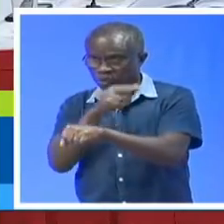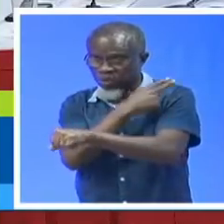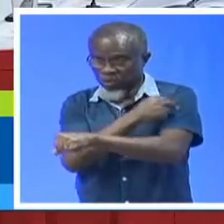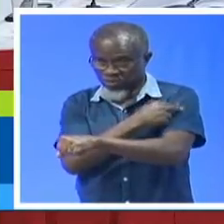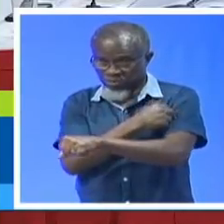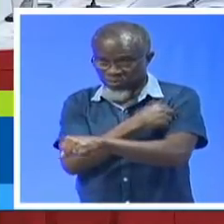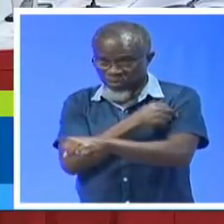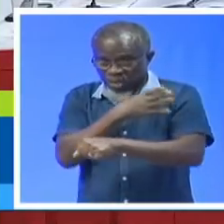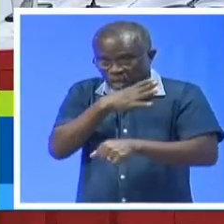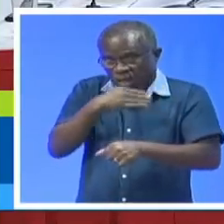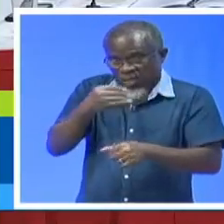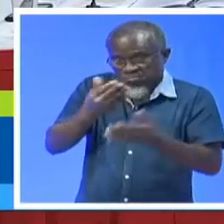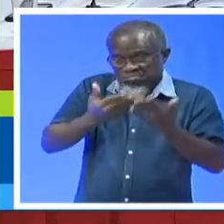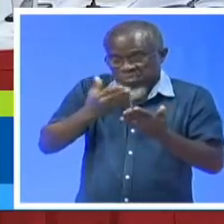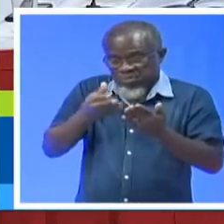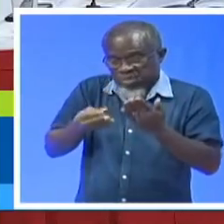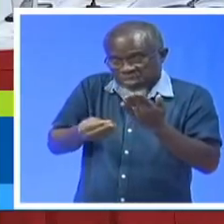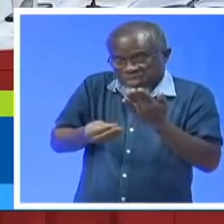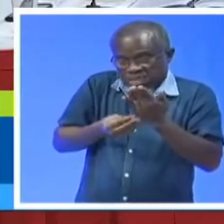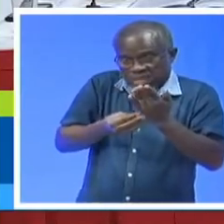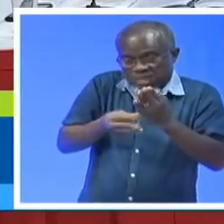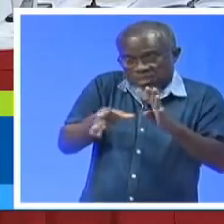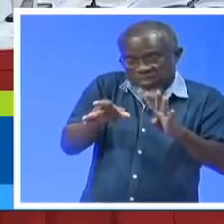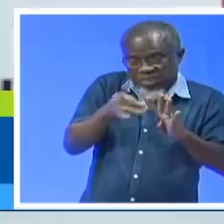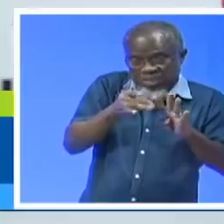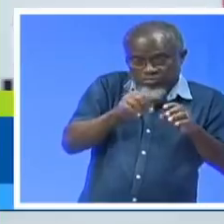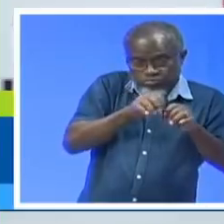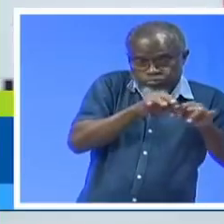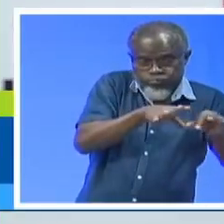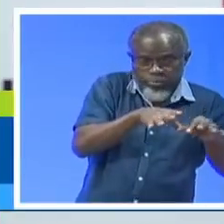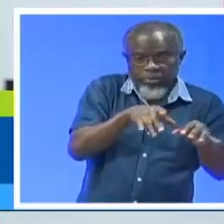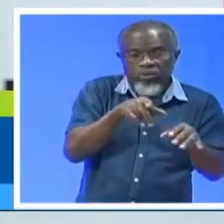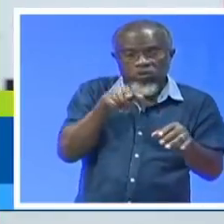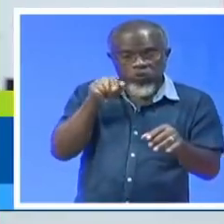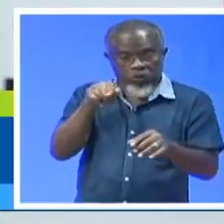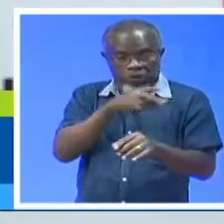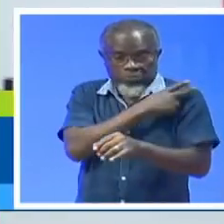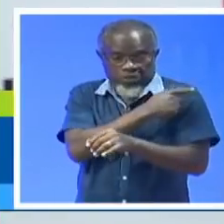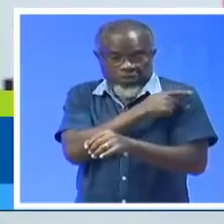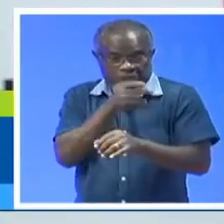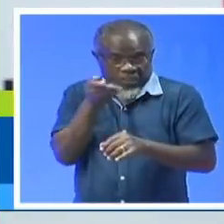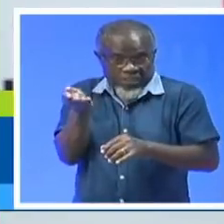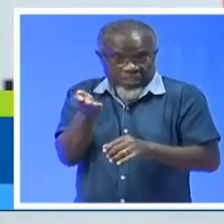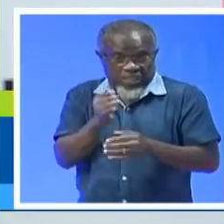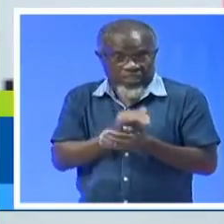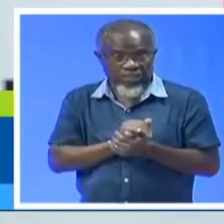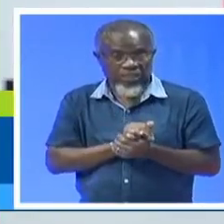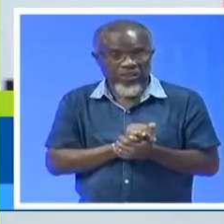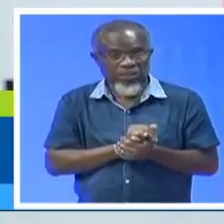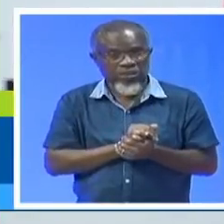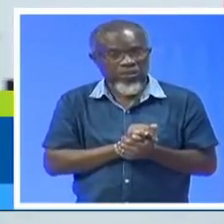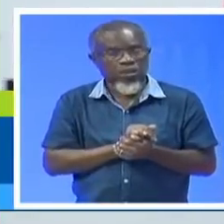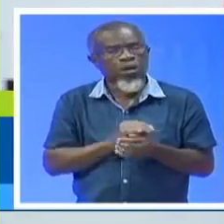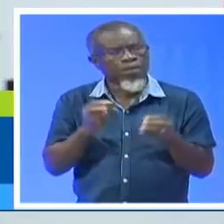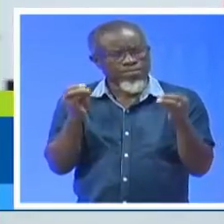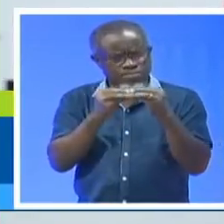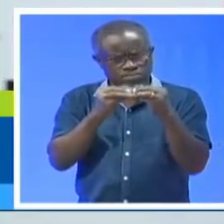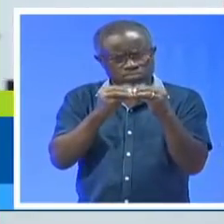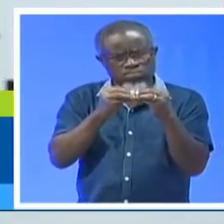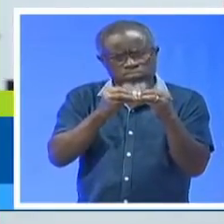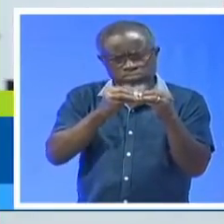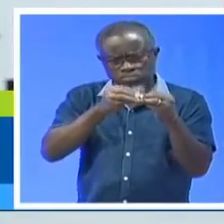transmitting the virus to their patients? Thank you. So, by and large, the majority of persons in